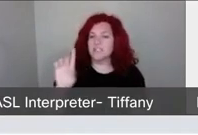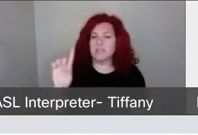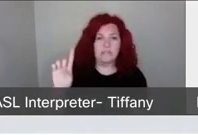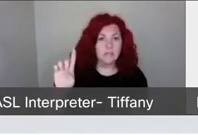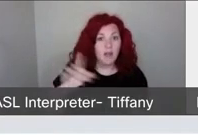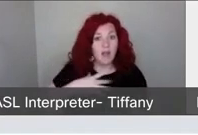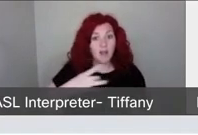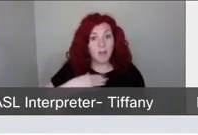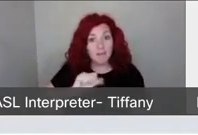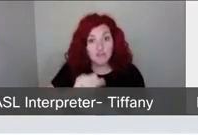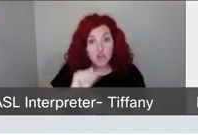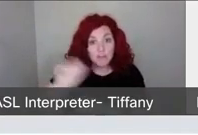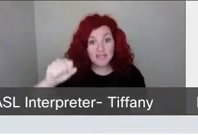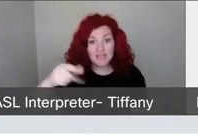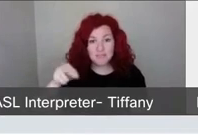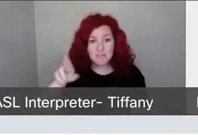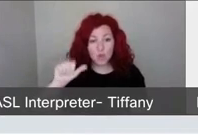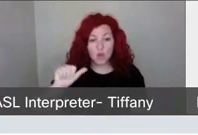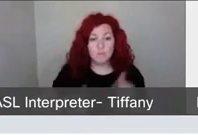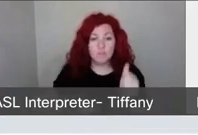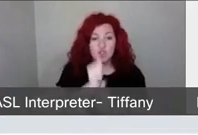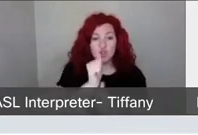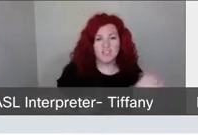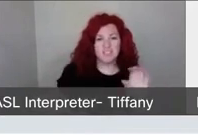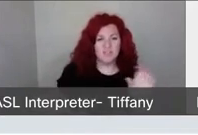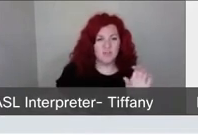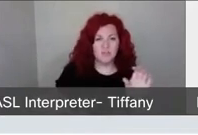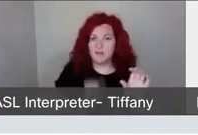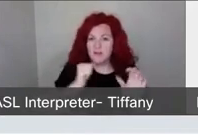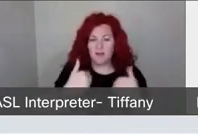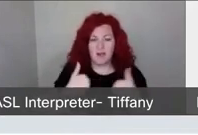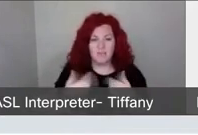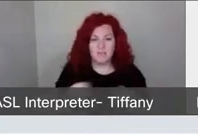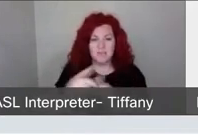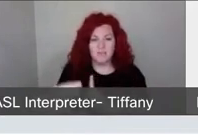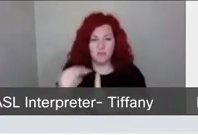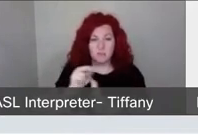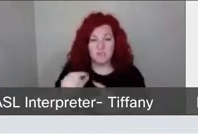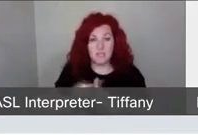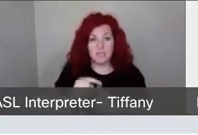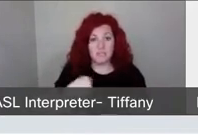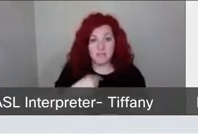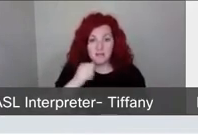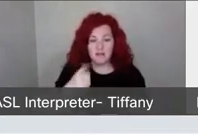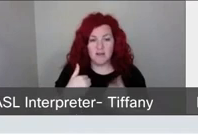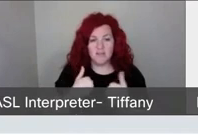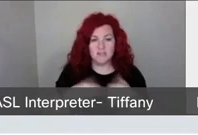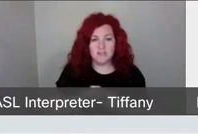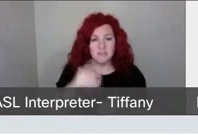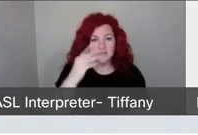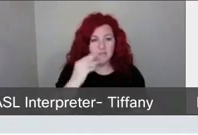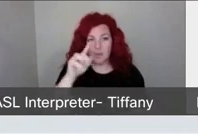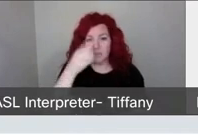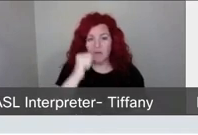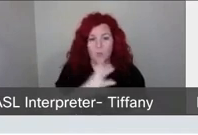like my job, Peoria is a majority conservative and they don't have the same viewpoints as me. They don't have the same experience as me, a Black